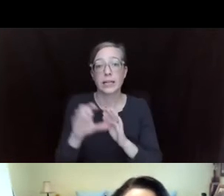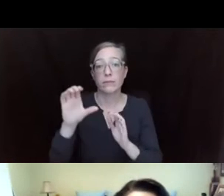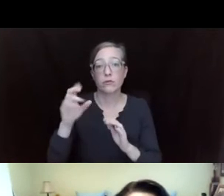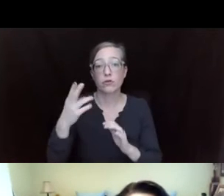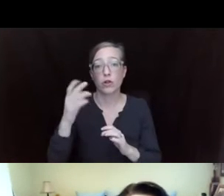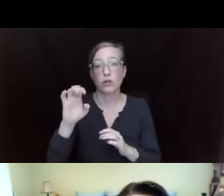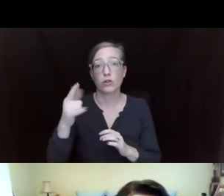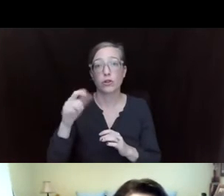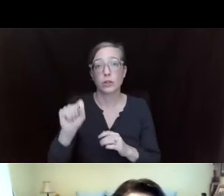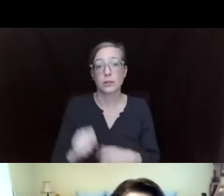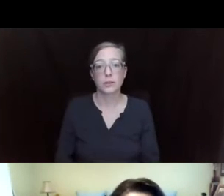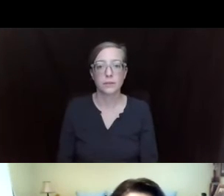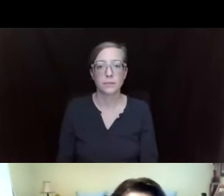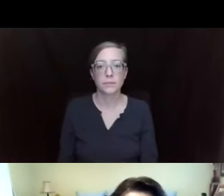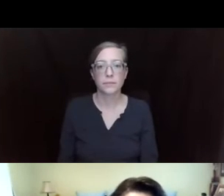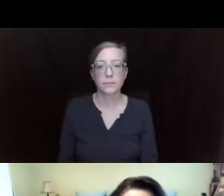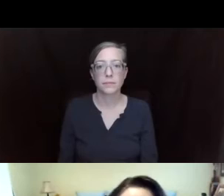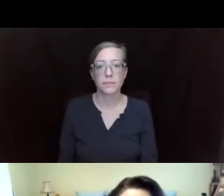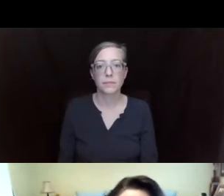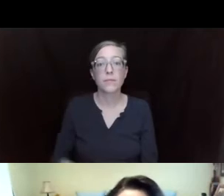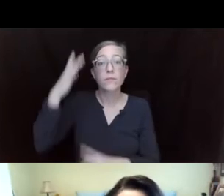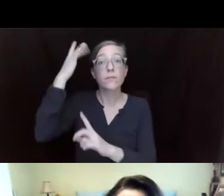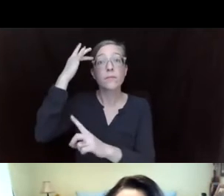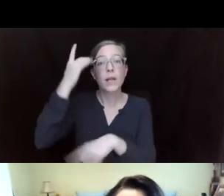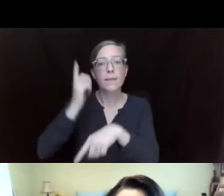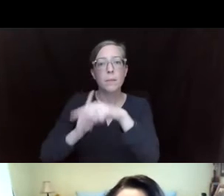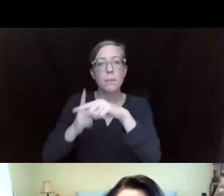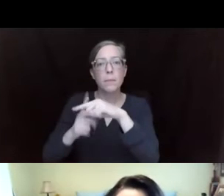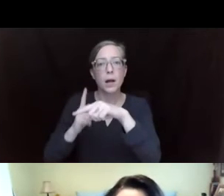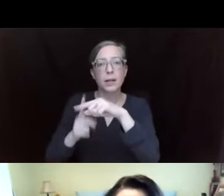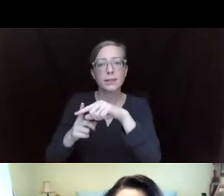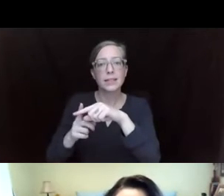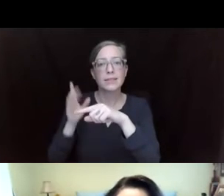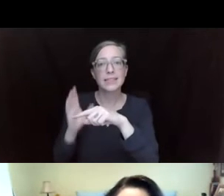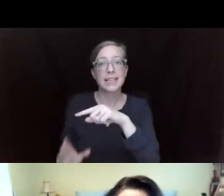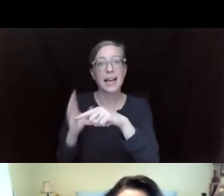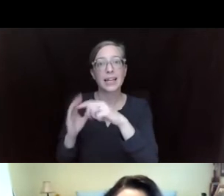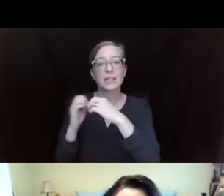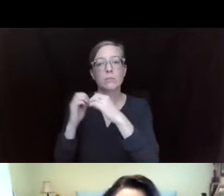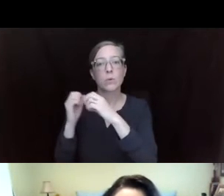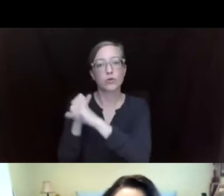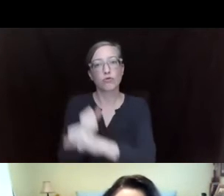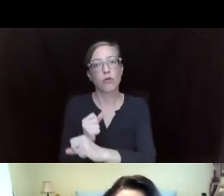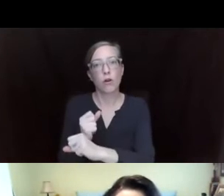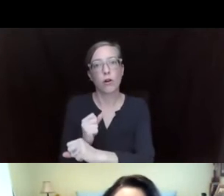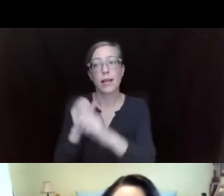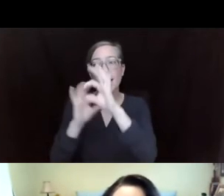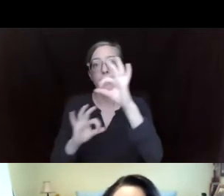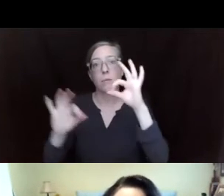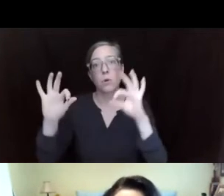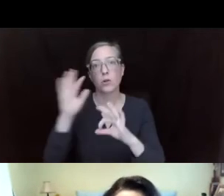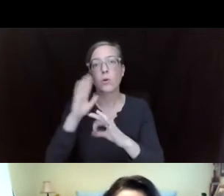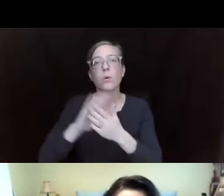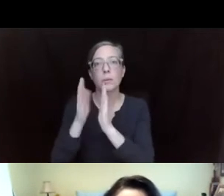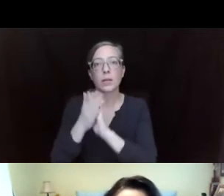because the positive side of the particle is exposed to an electric field that is stronger, the particle will get polarized. And